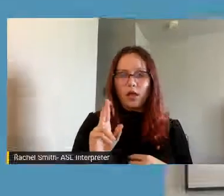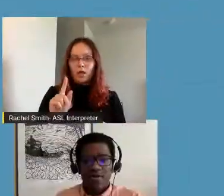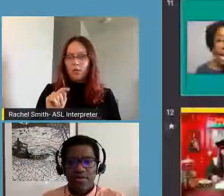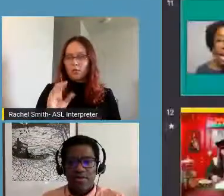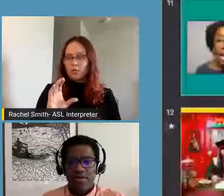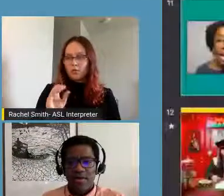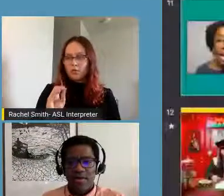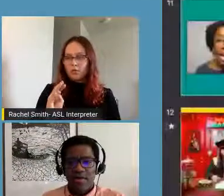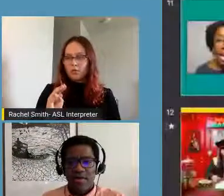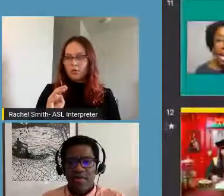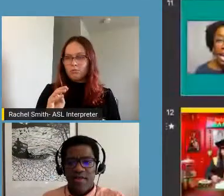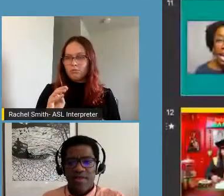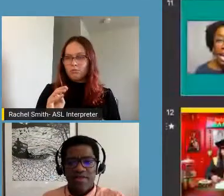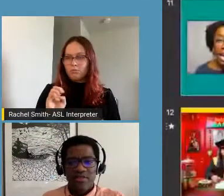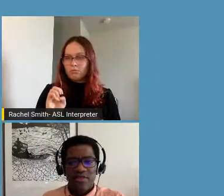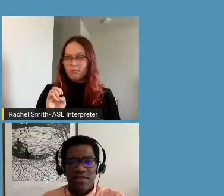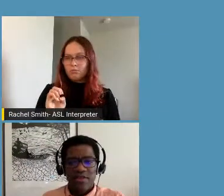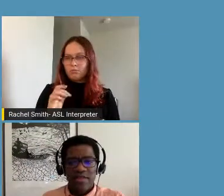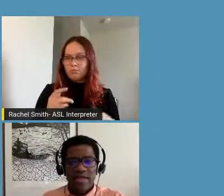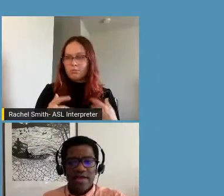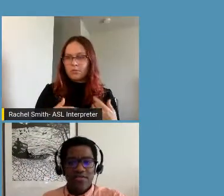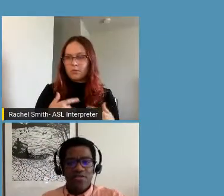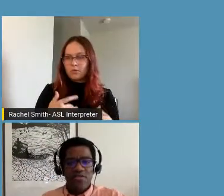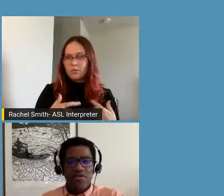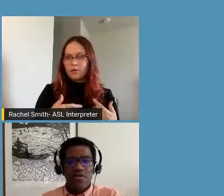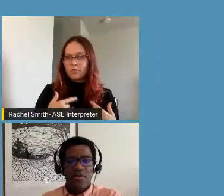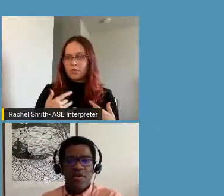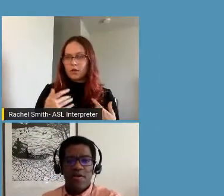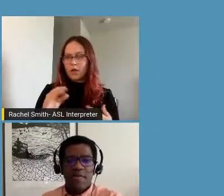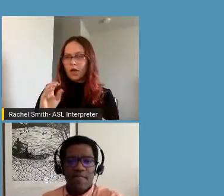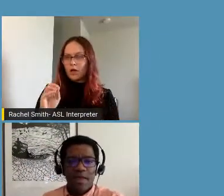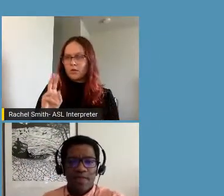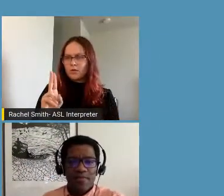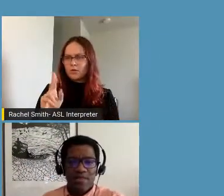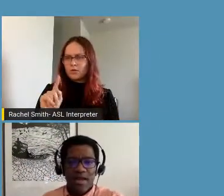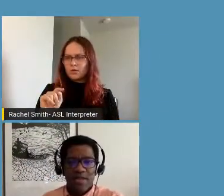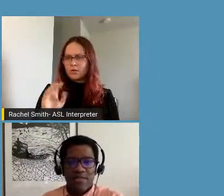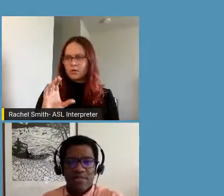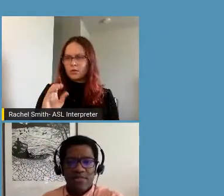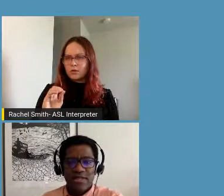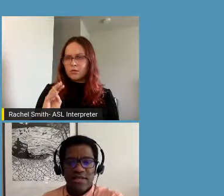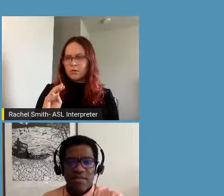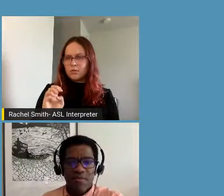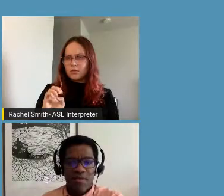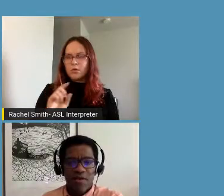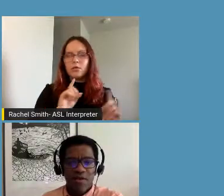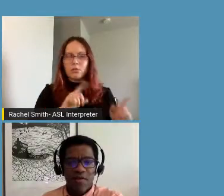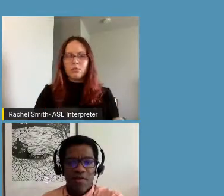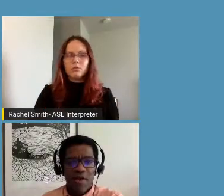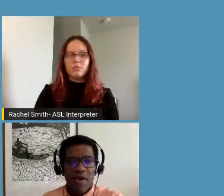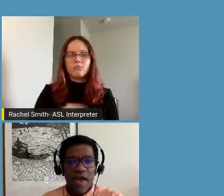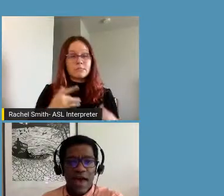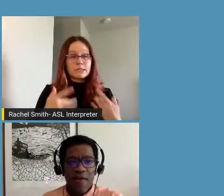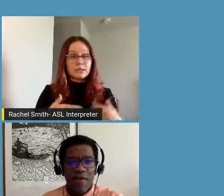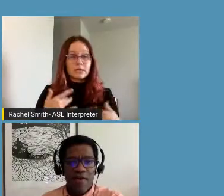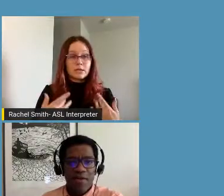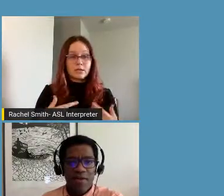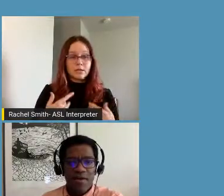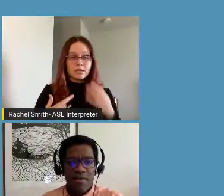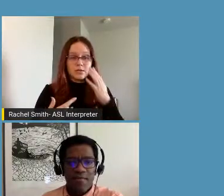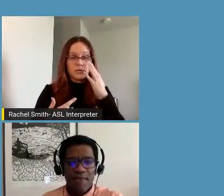that partnership. And then I'll share these last two clips that kind of set us up where we are